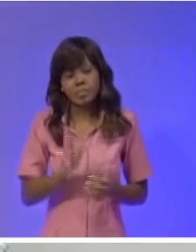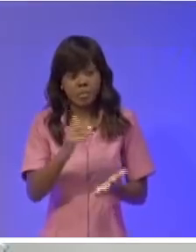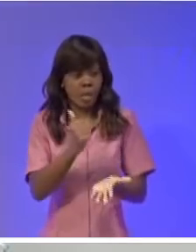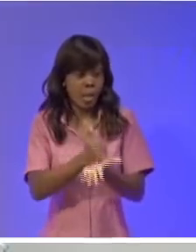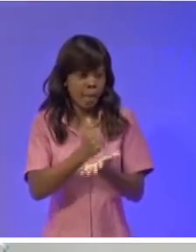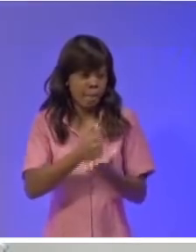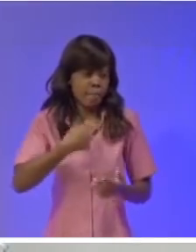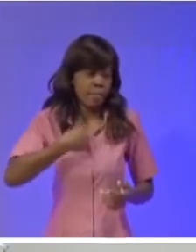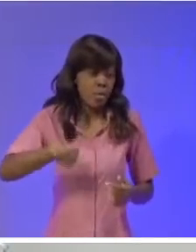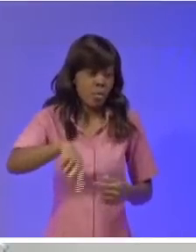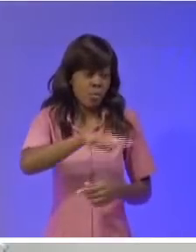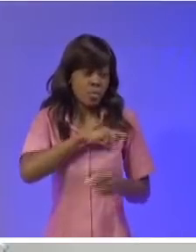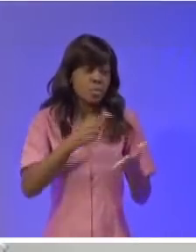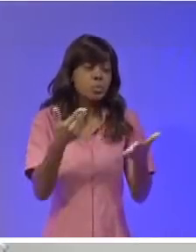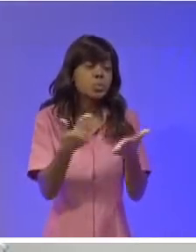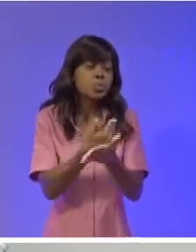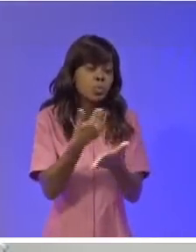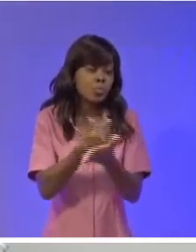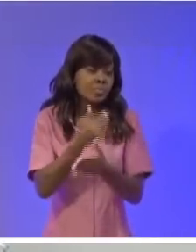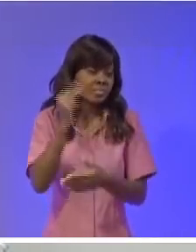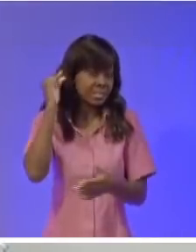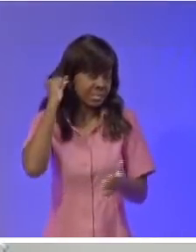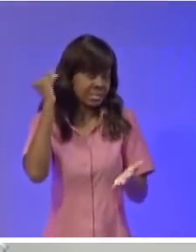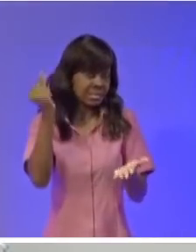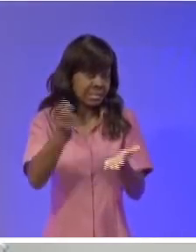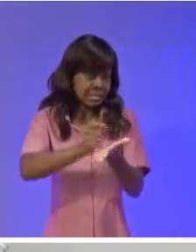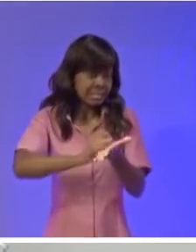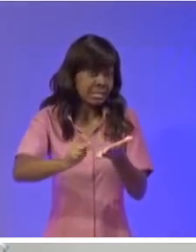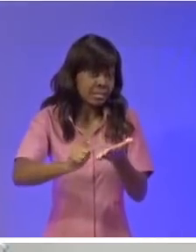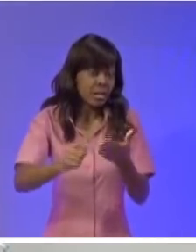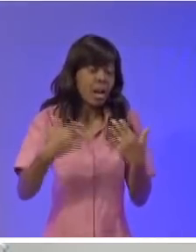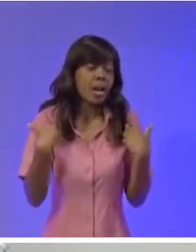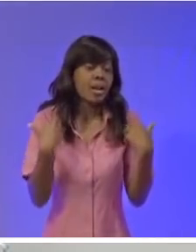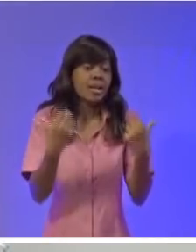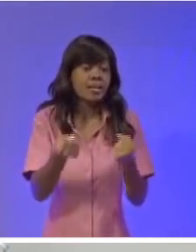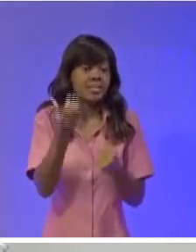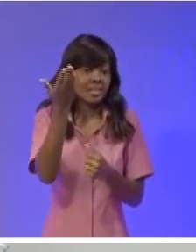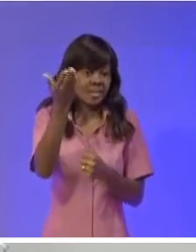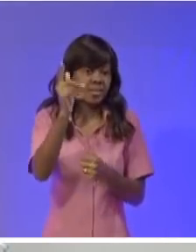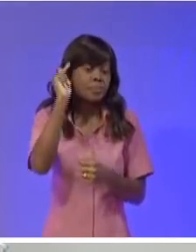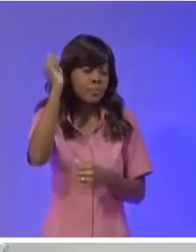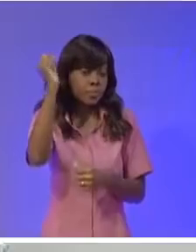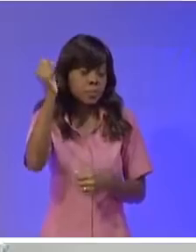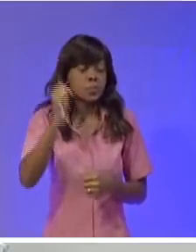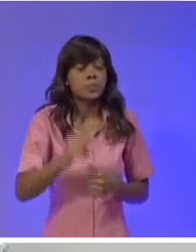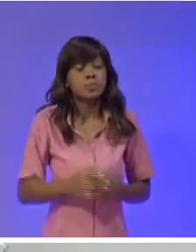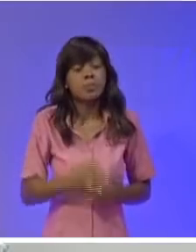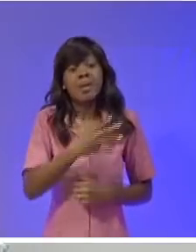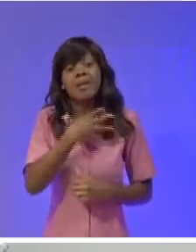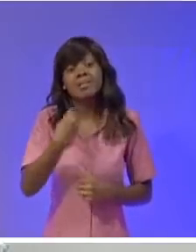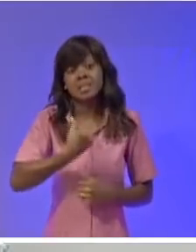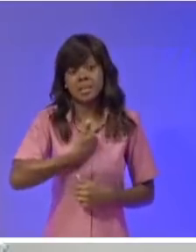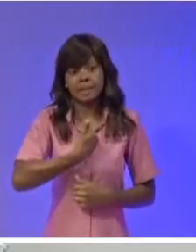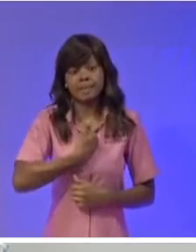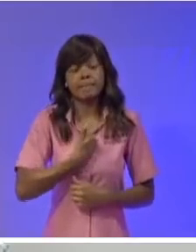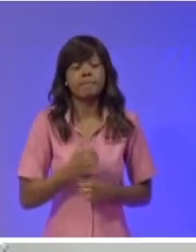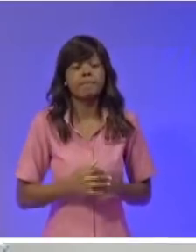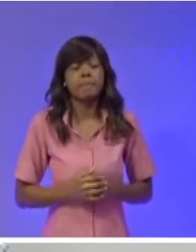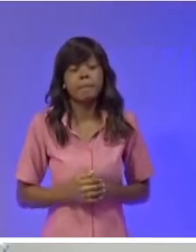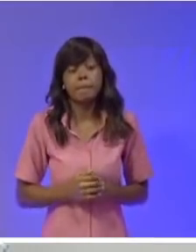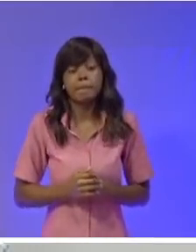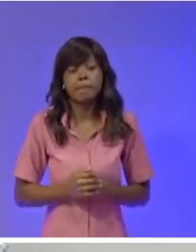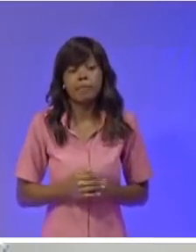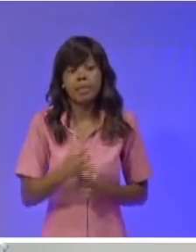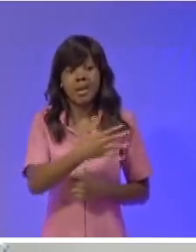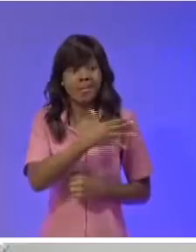Health to introduce ourselves to each other. Also, what was important was for the permanent secretary to